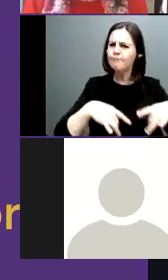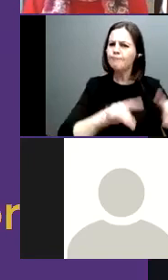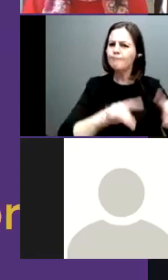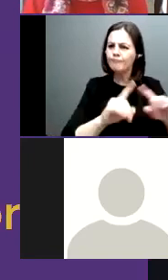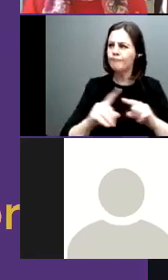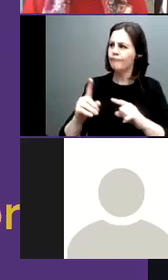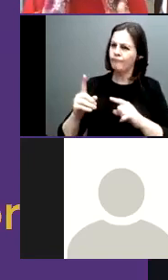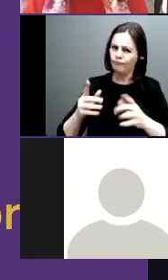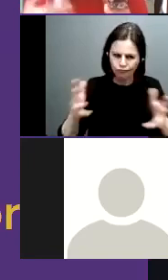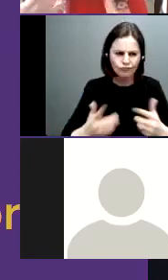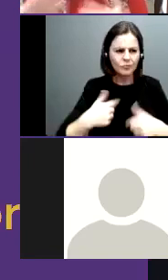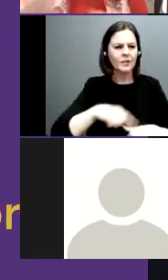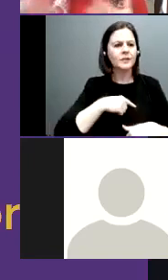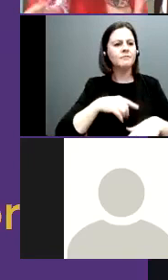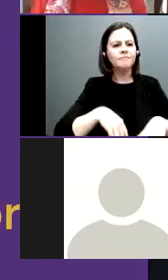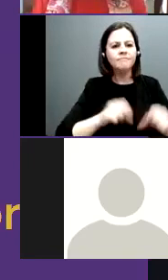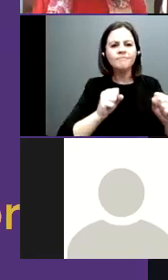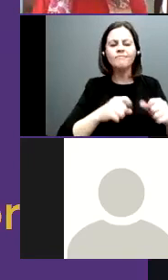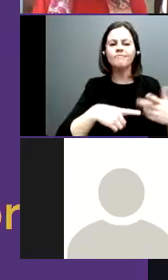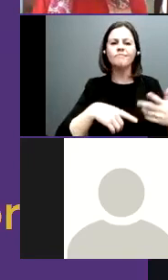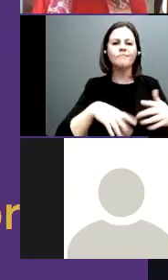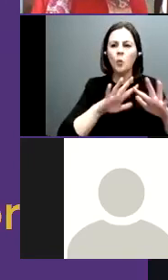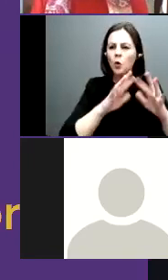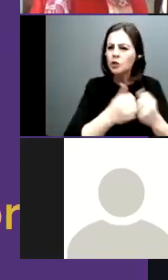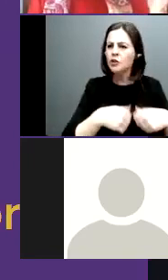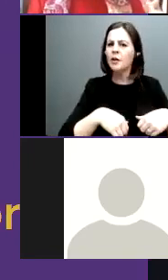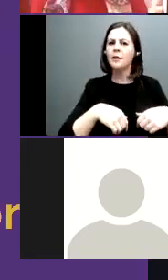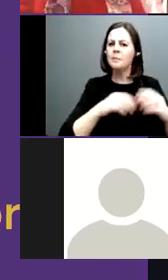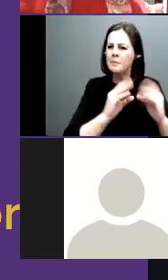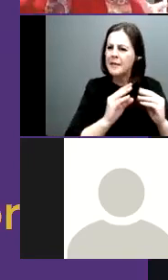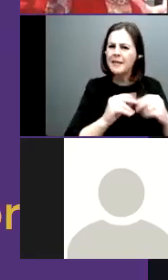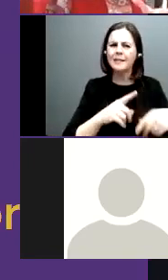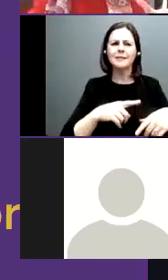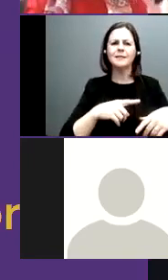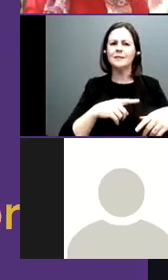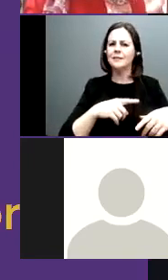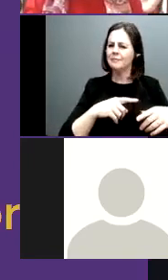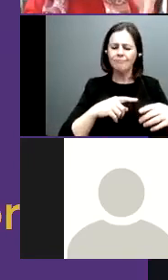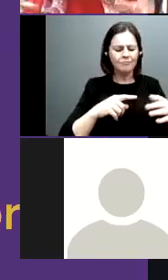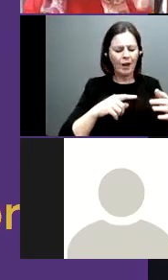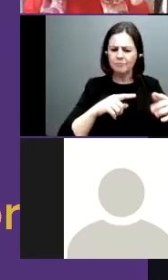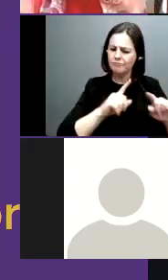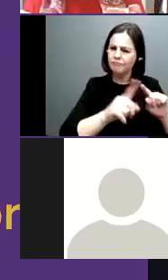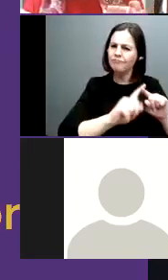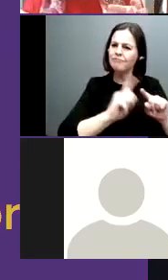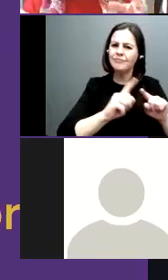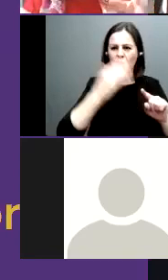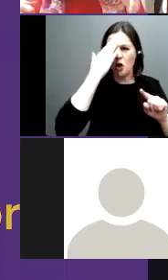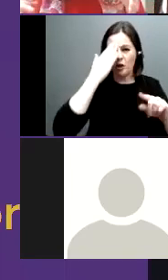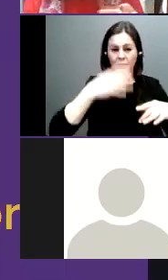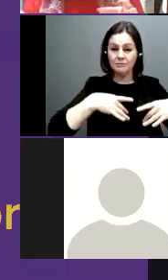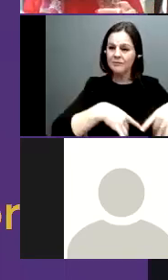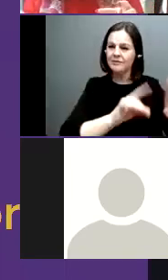educational opportunities to further our knowledge base. All of these things help to create